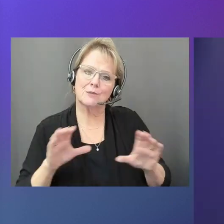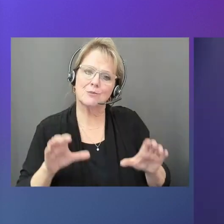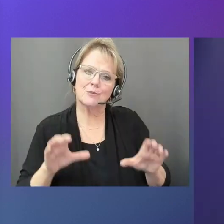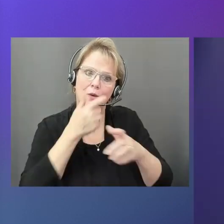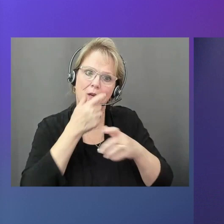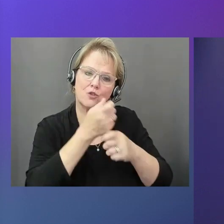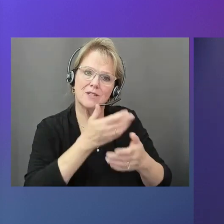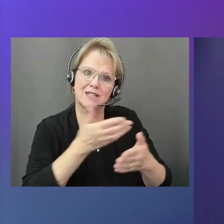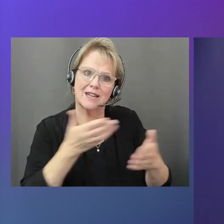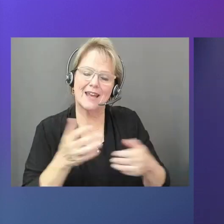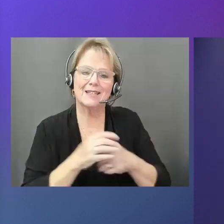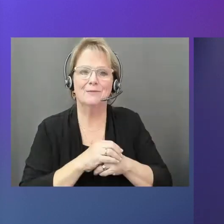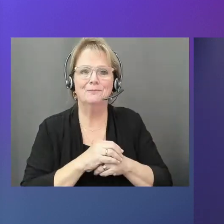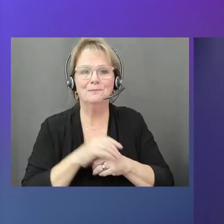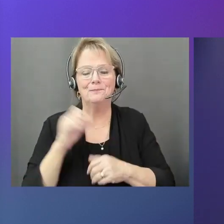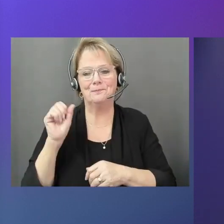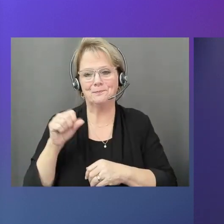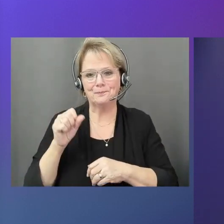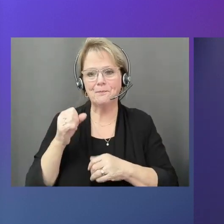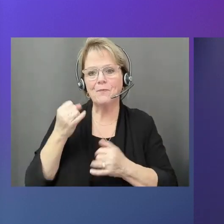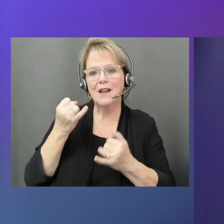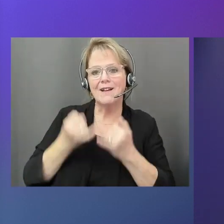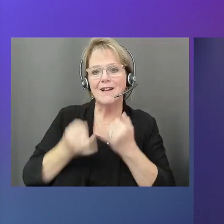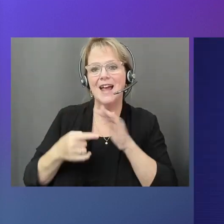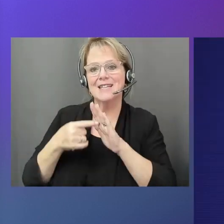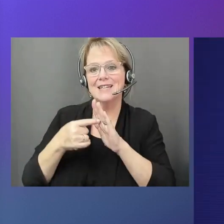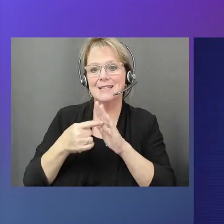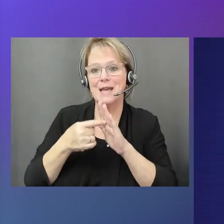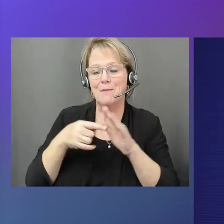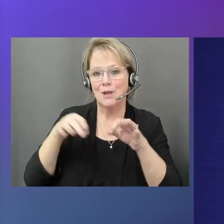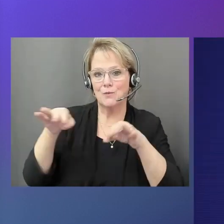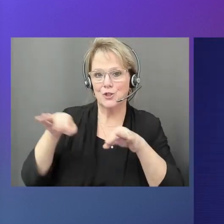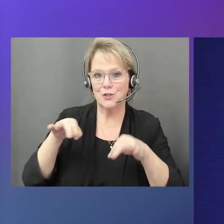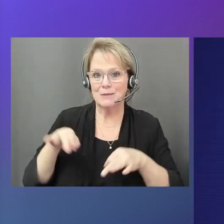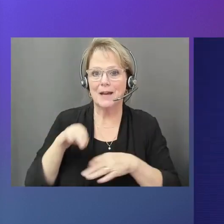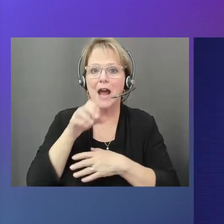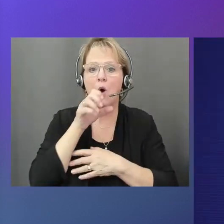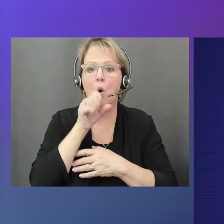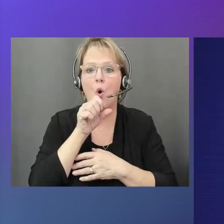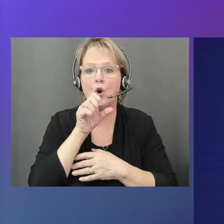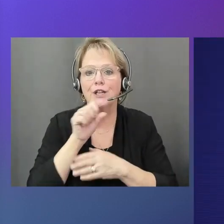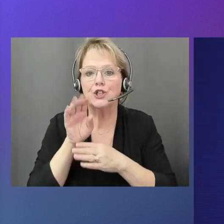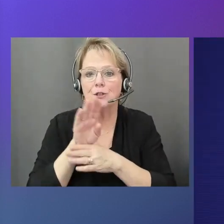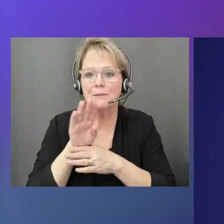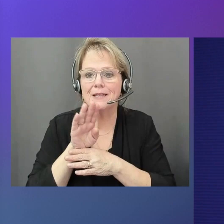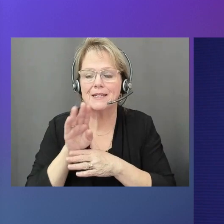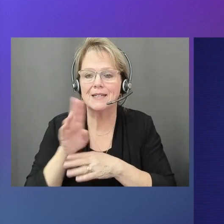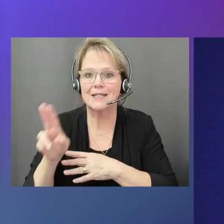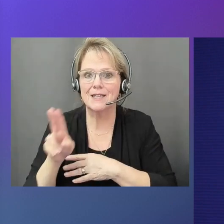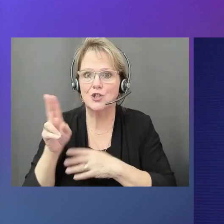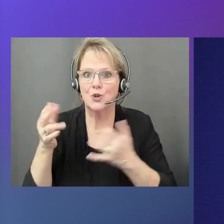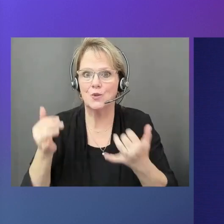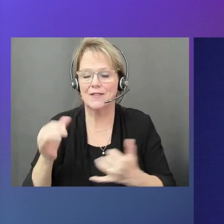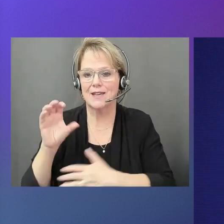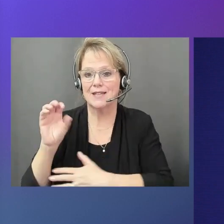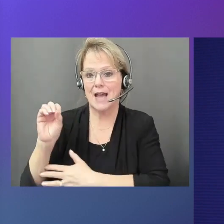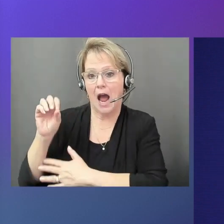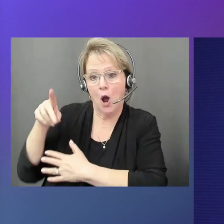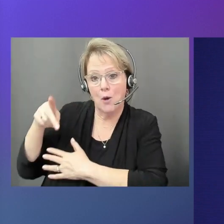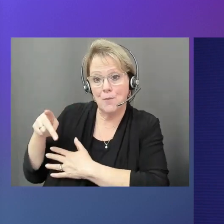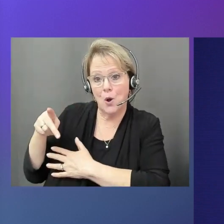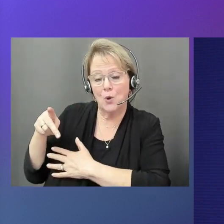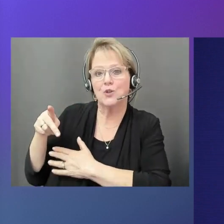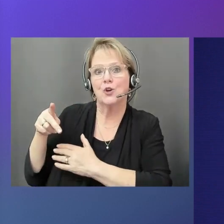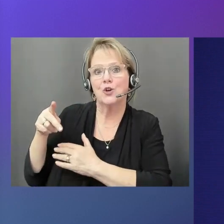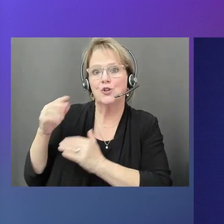Yeah, absolutely. So the last example that I want to walk you through is how Orange Business is using Outposts to enhance the fan experience for sports